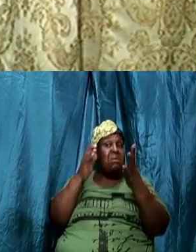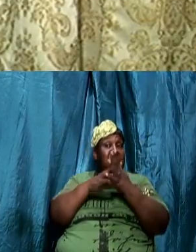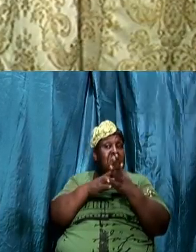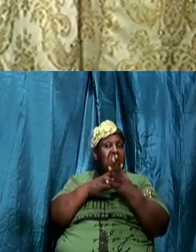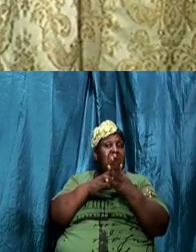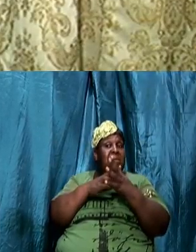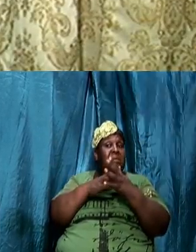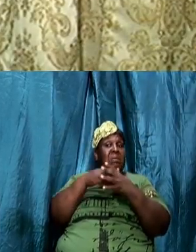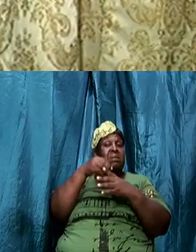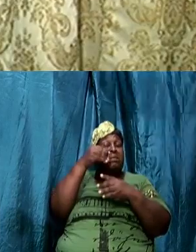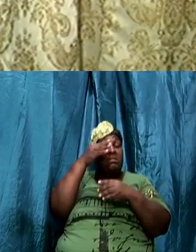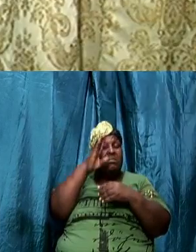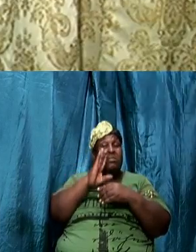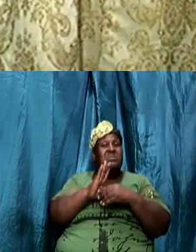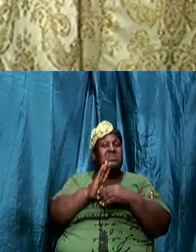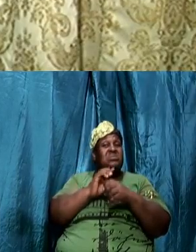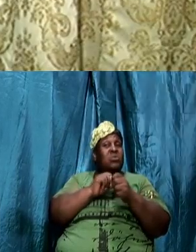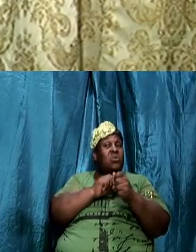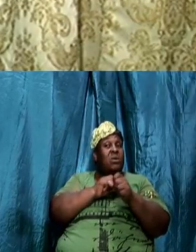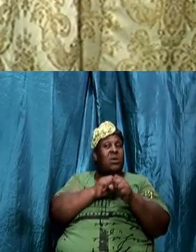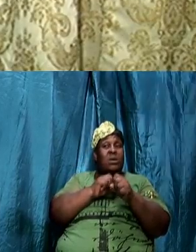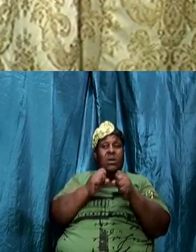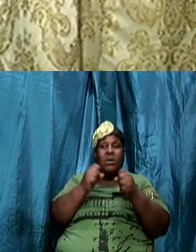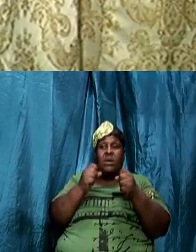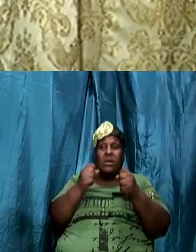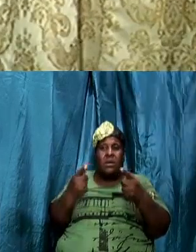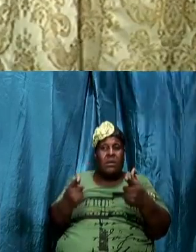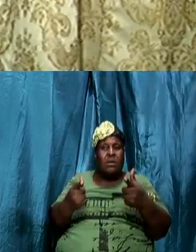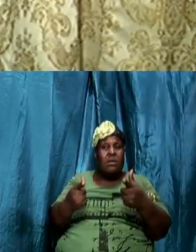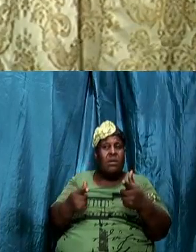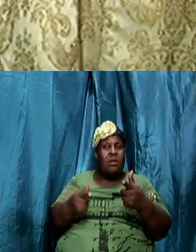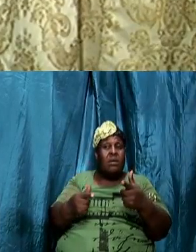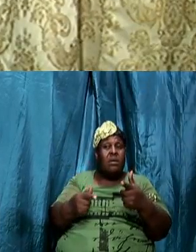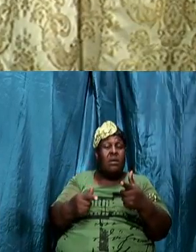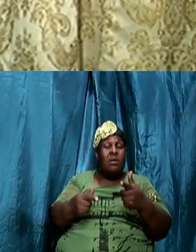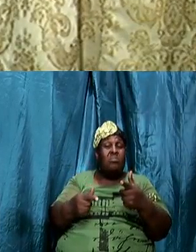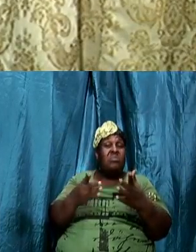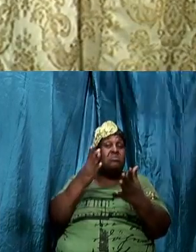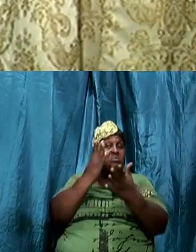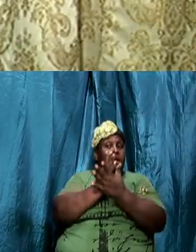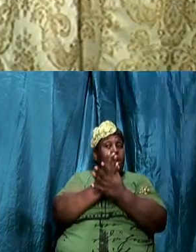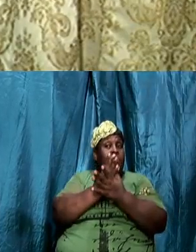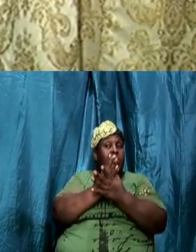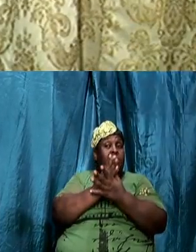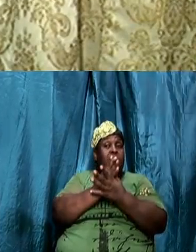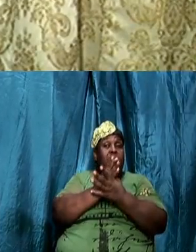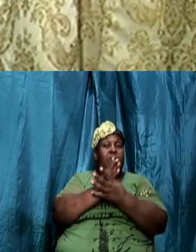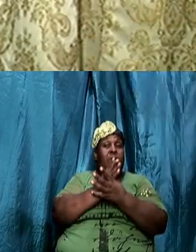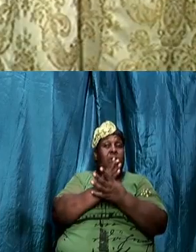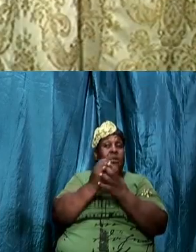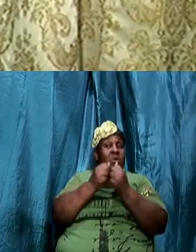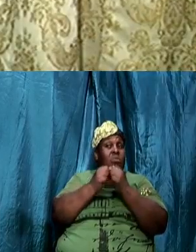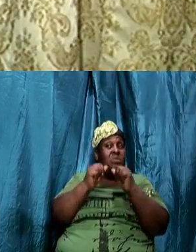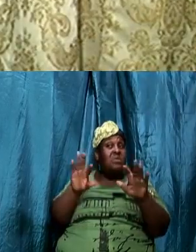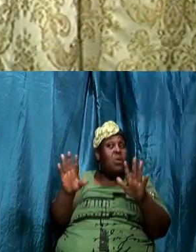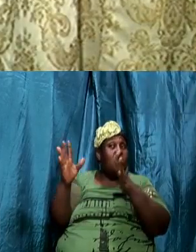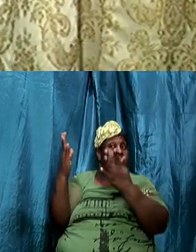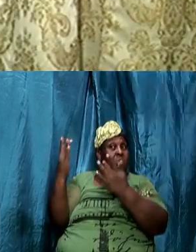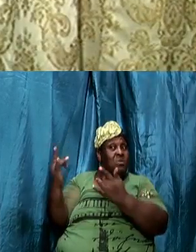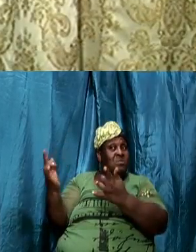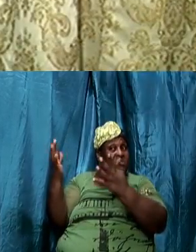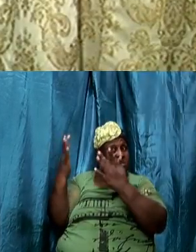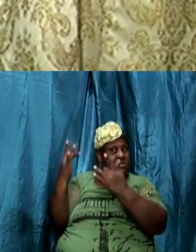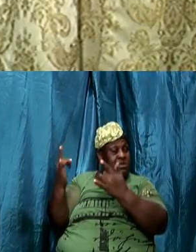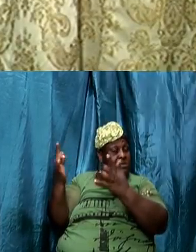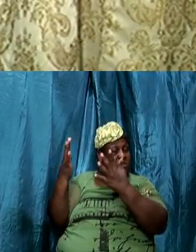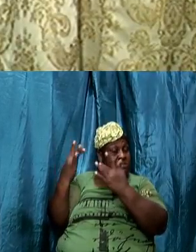deals with him about a matter. And we stiffen our neck and our necks can become stiff. Simply because we become